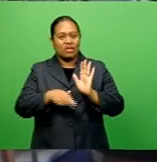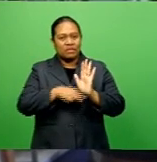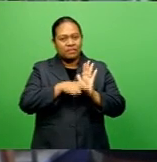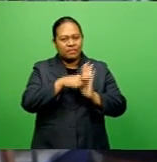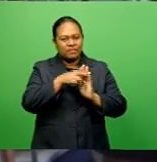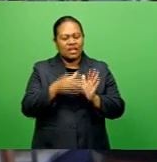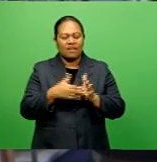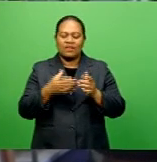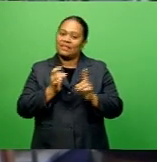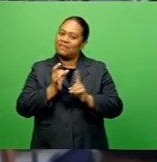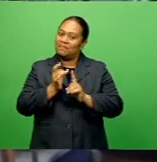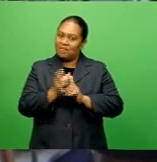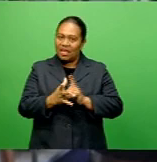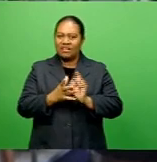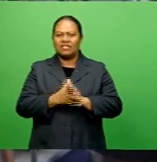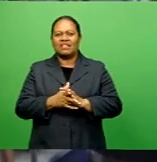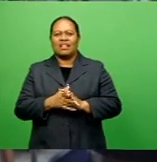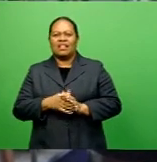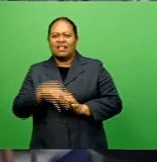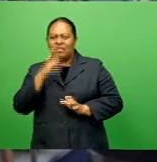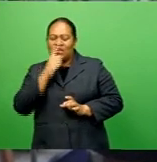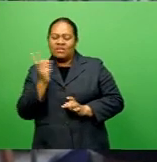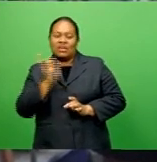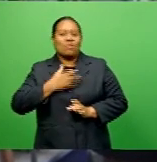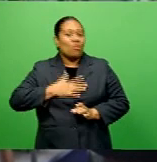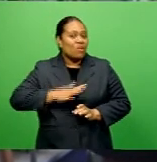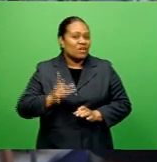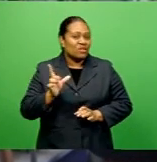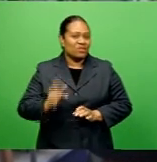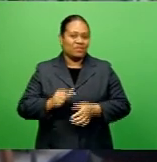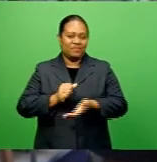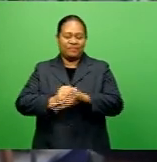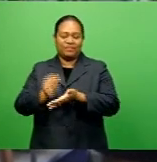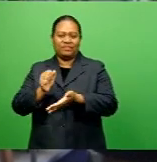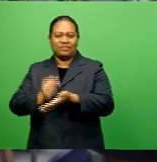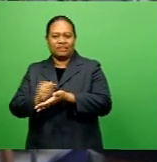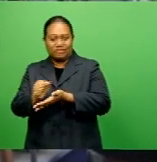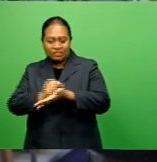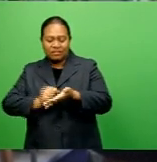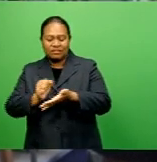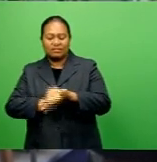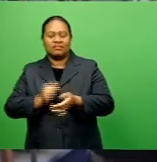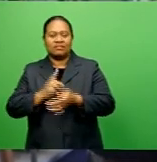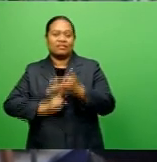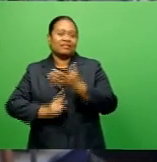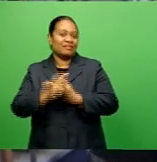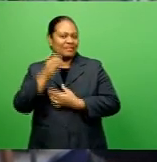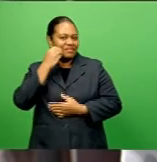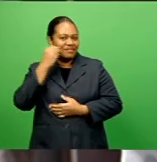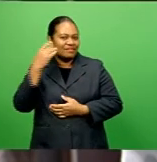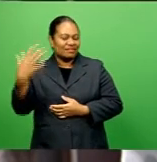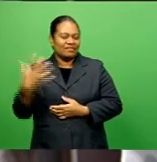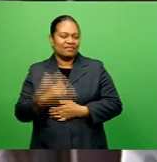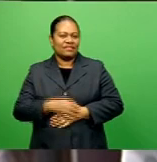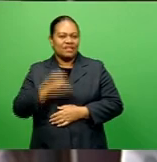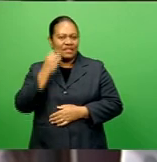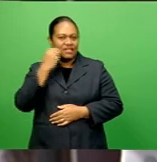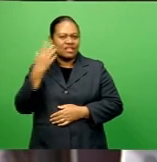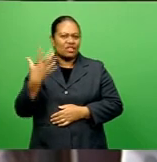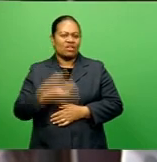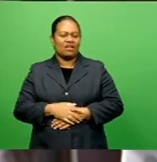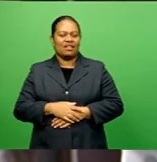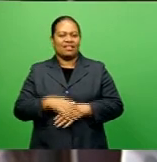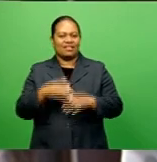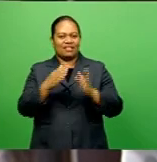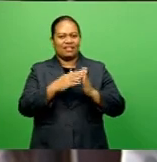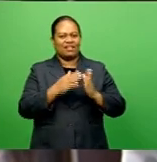special trips for their guests wanting to do shopping and sightseeing here in Singotoka town. But it's not like when the